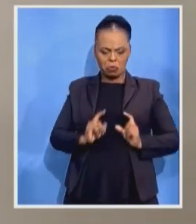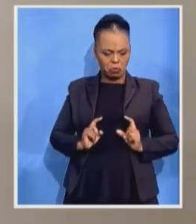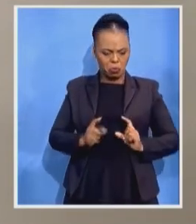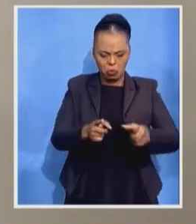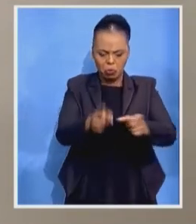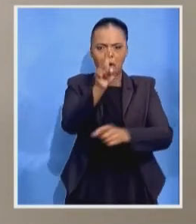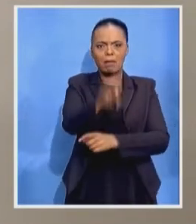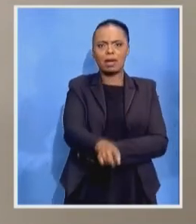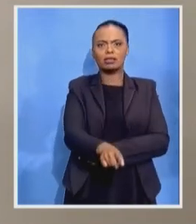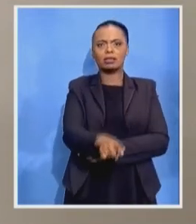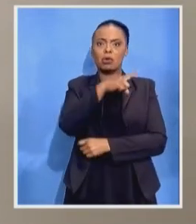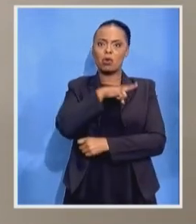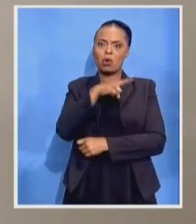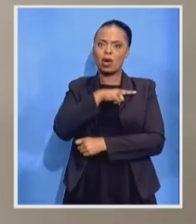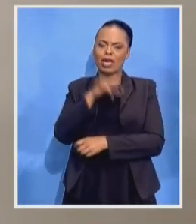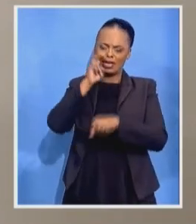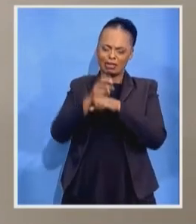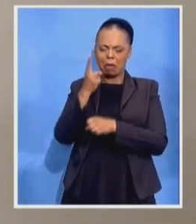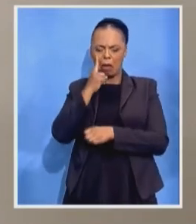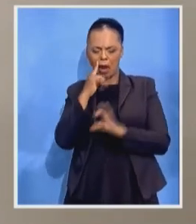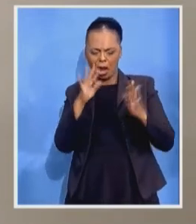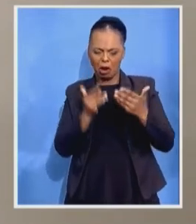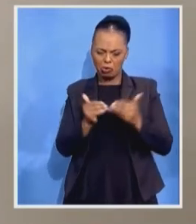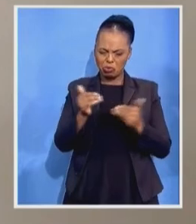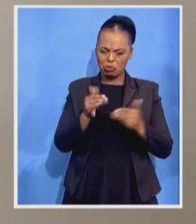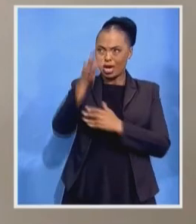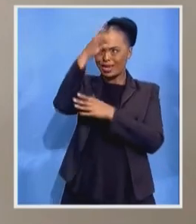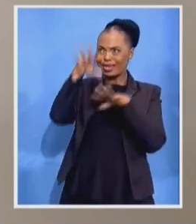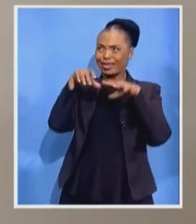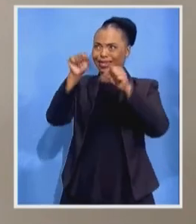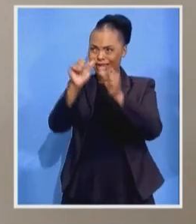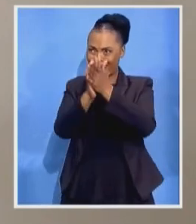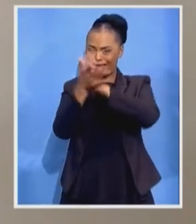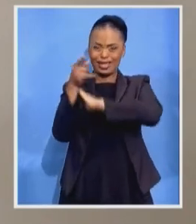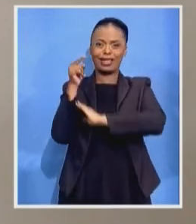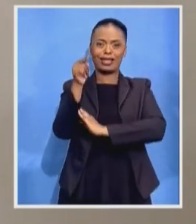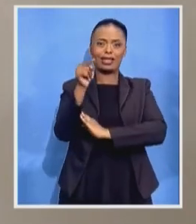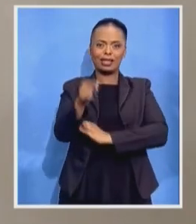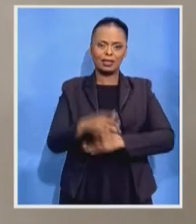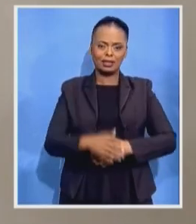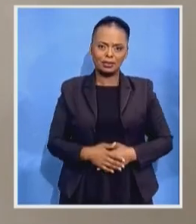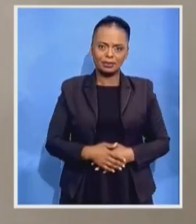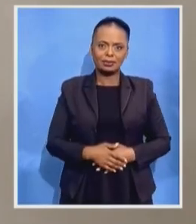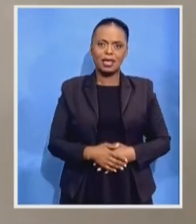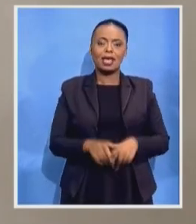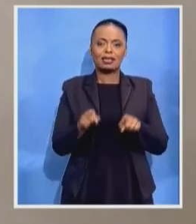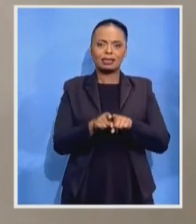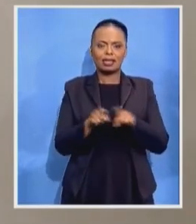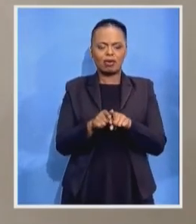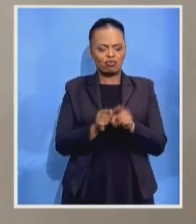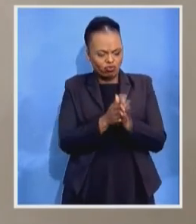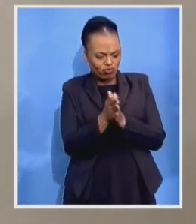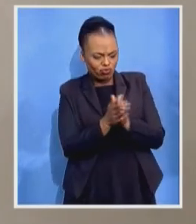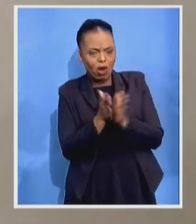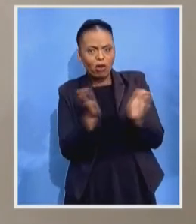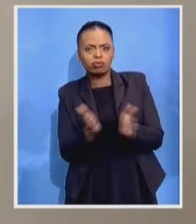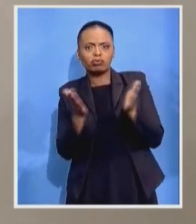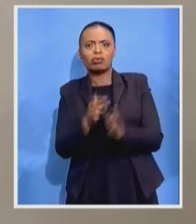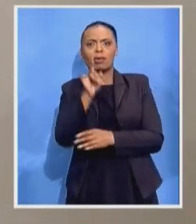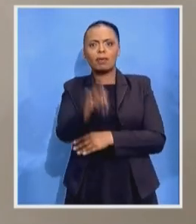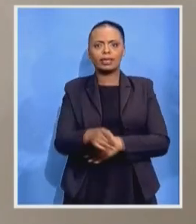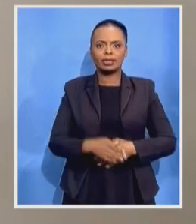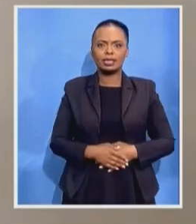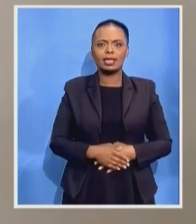malfeasance. We must also emphasize that the reason why the SACP used the concept of corporate capture